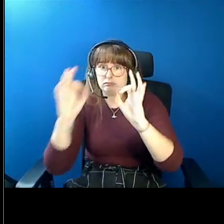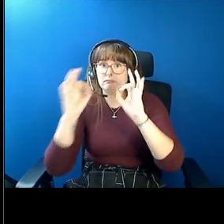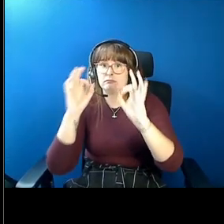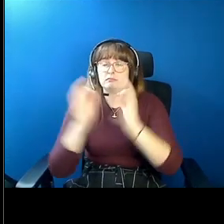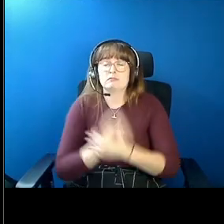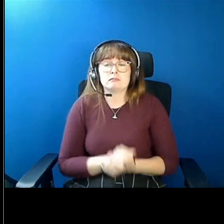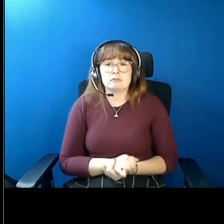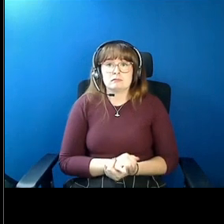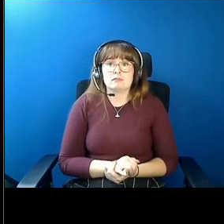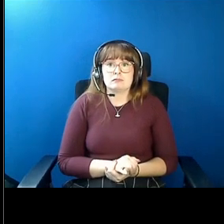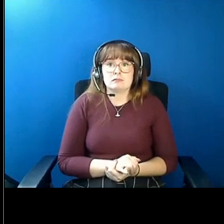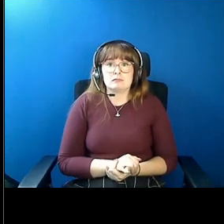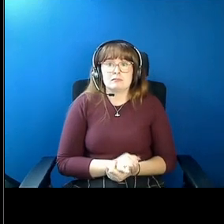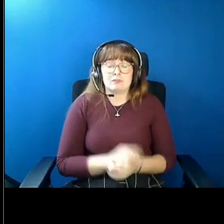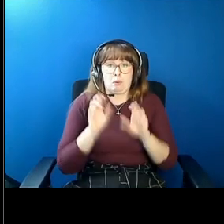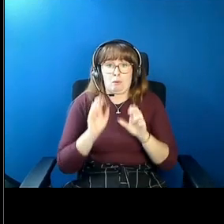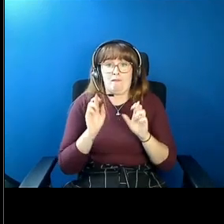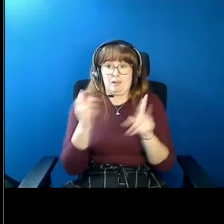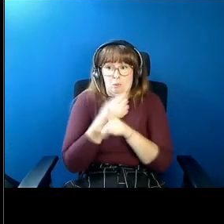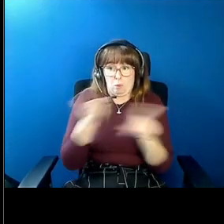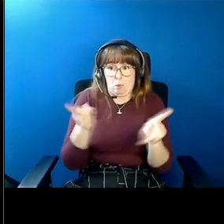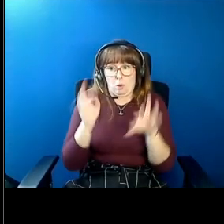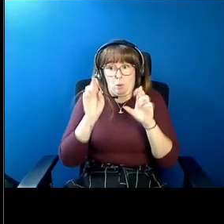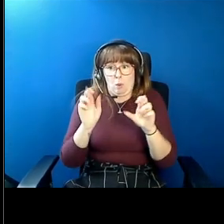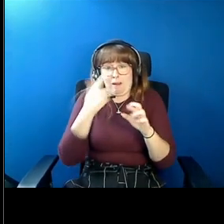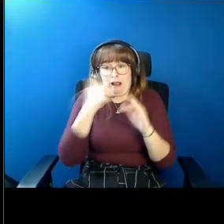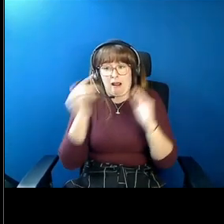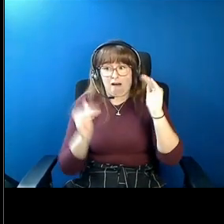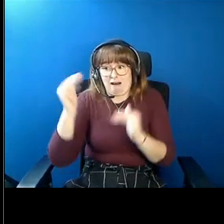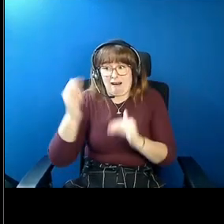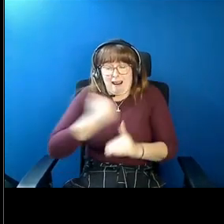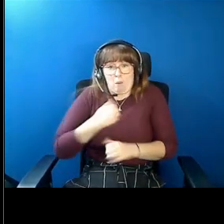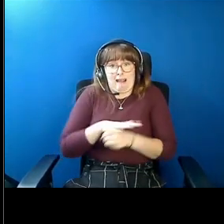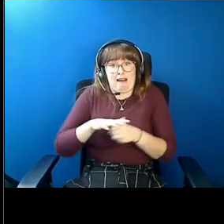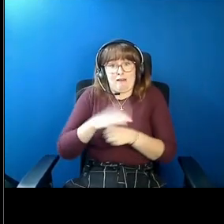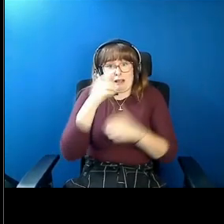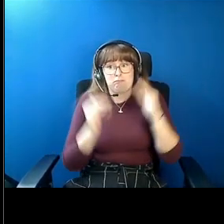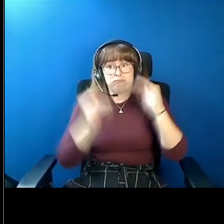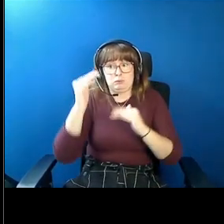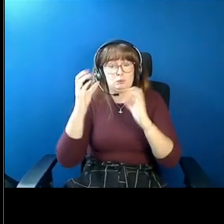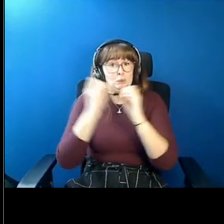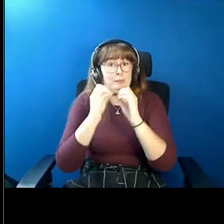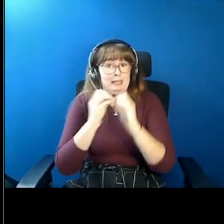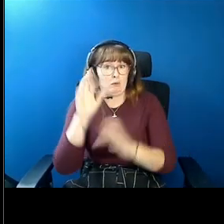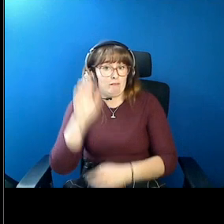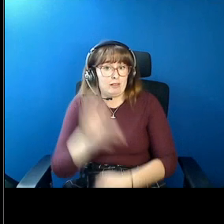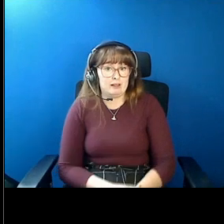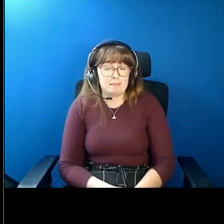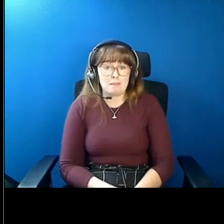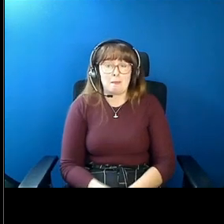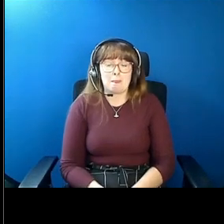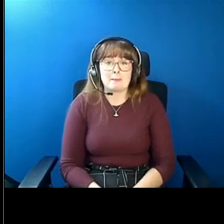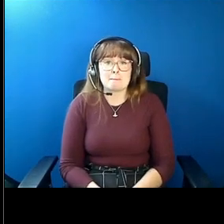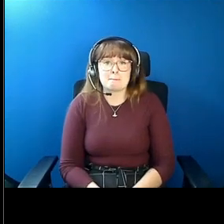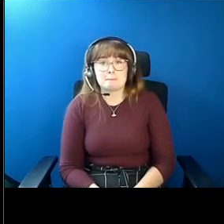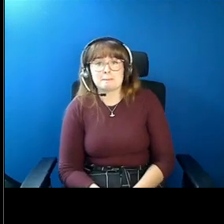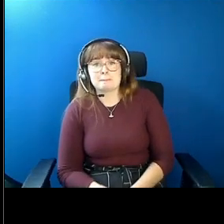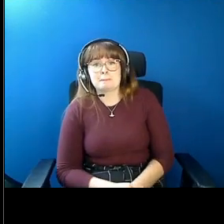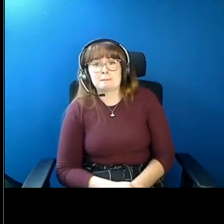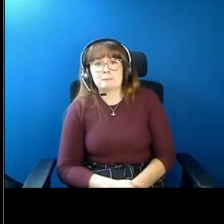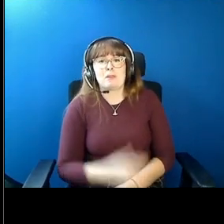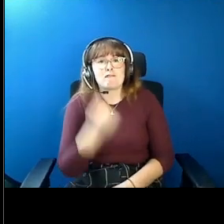hopefully, I guess we're all hoping that we can get our regions to that level at some point. So moving forward, just the final couple of